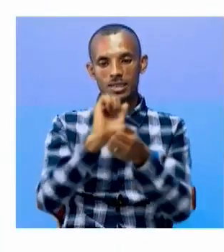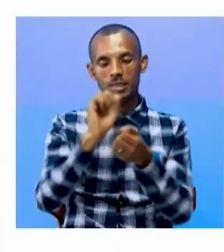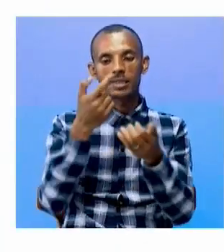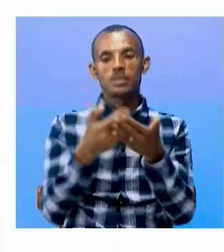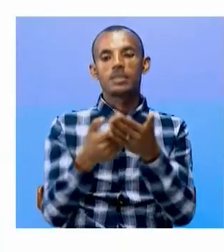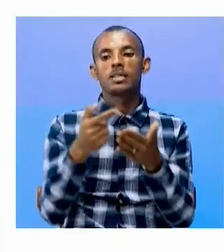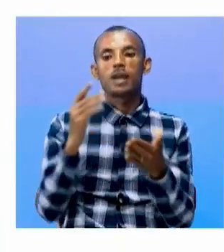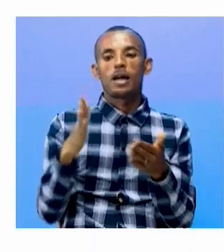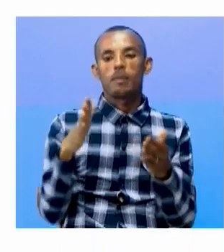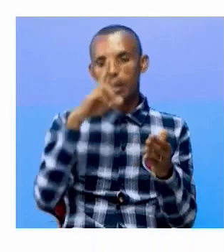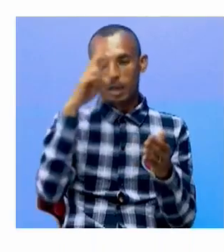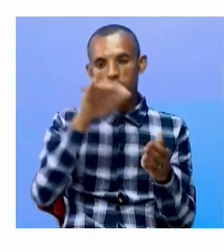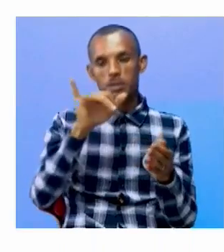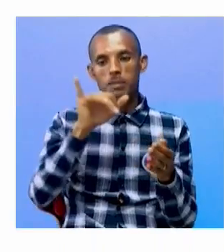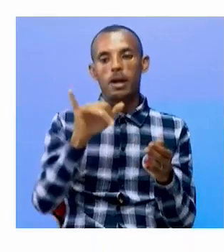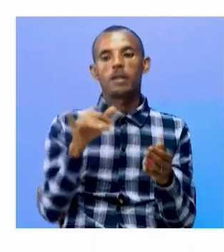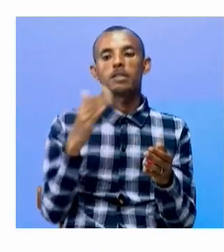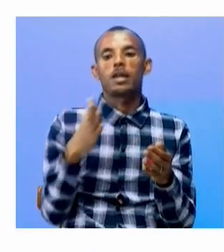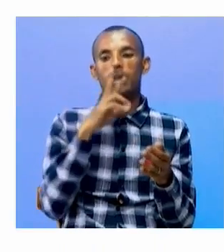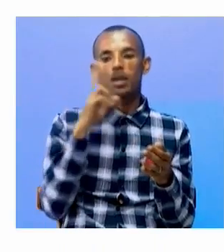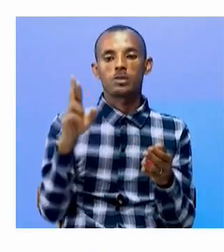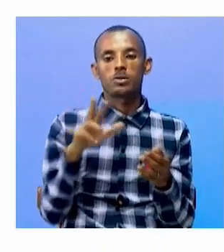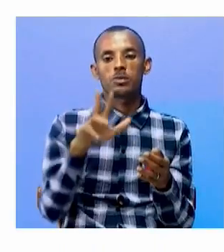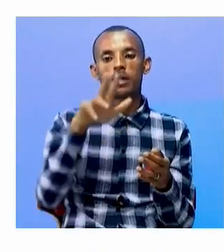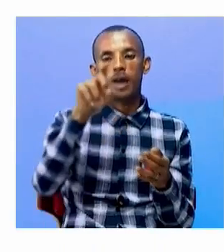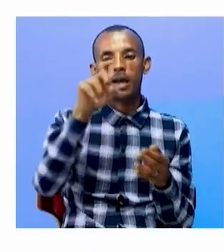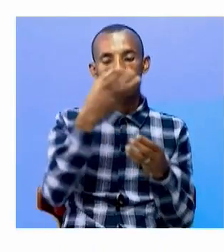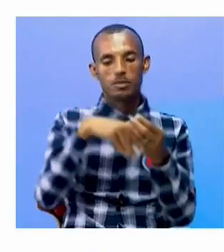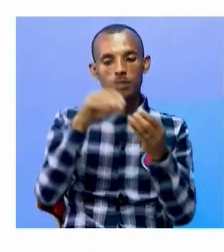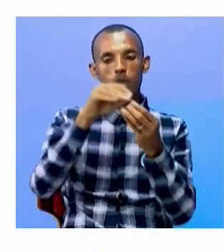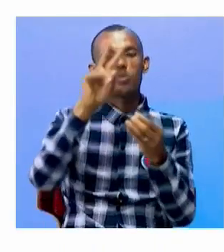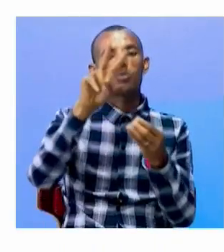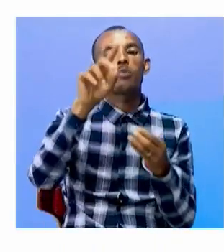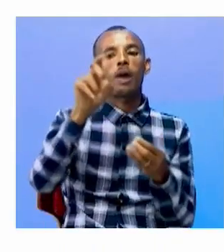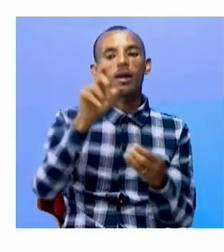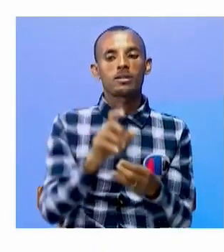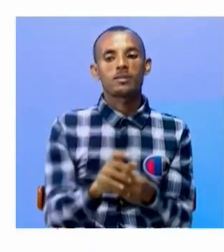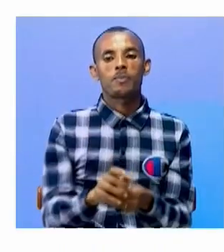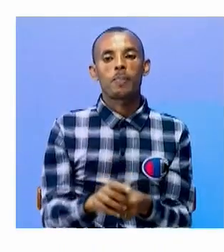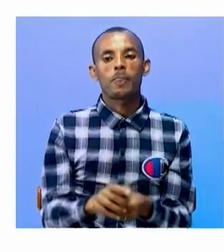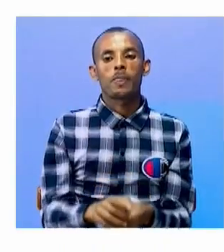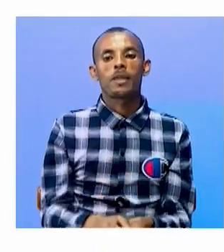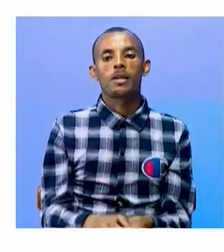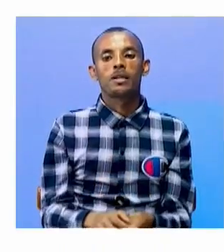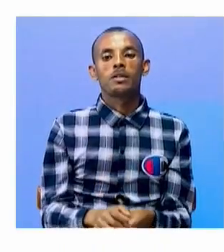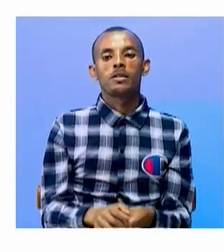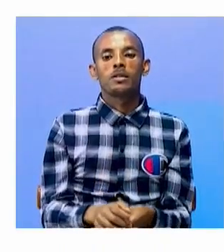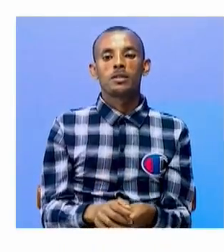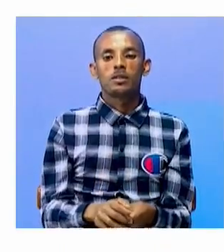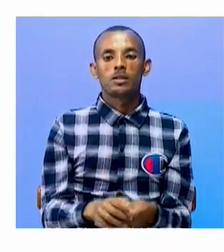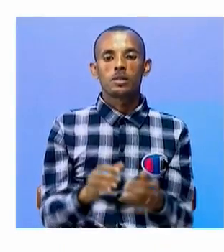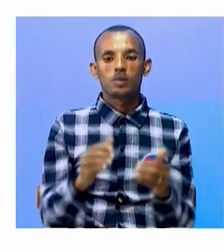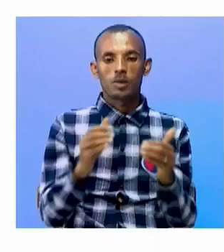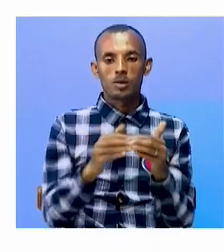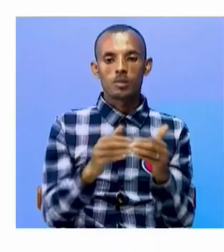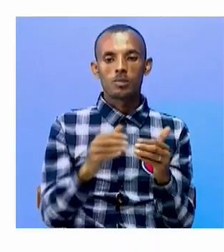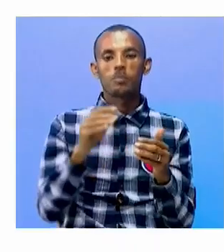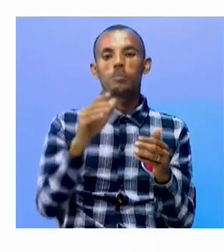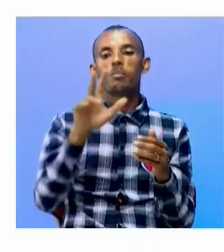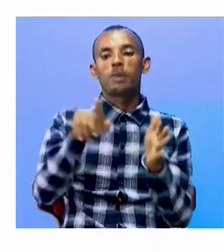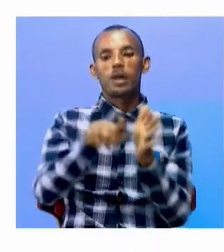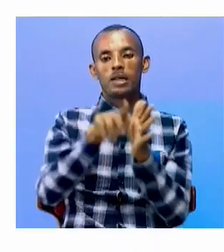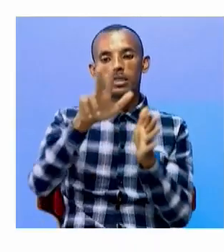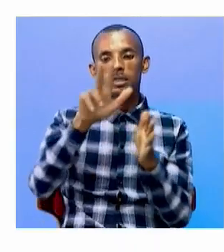same side. 3x plus 2x minus 3 and 6 minus 3 plus 6